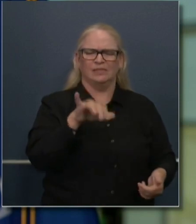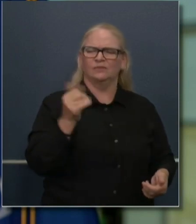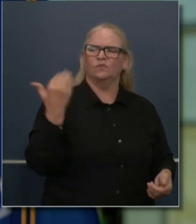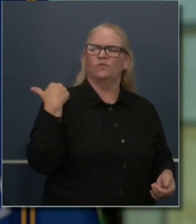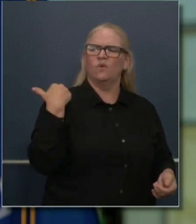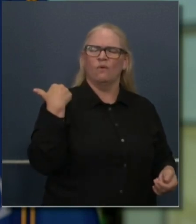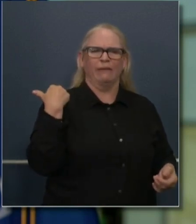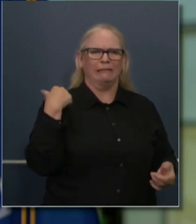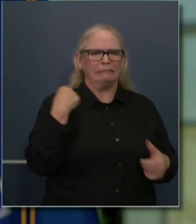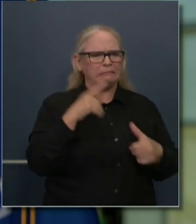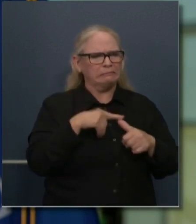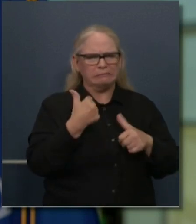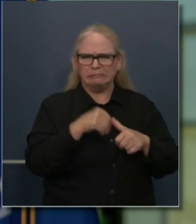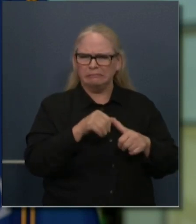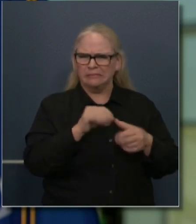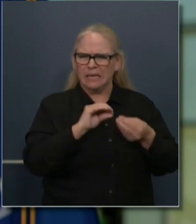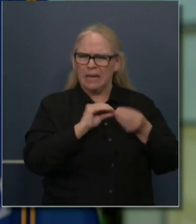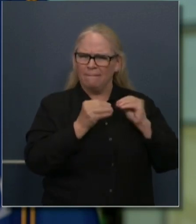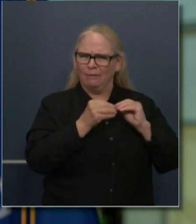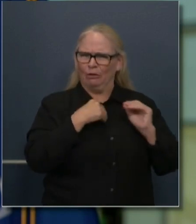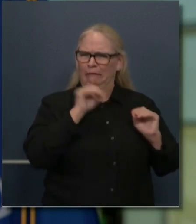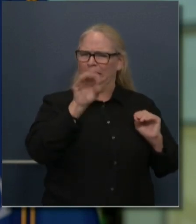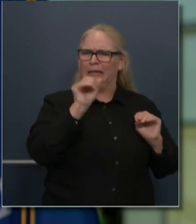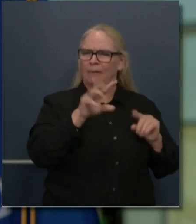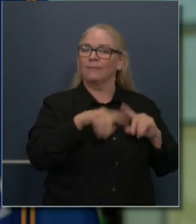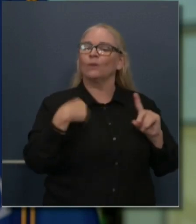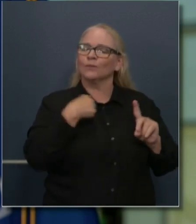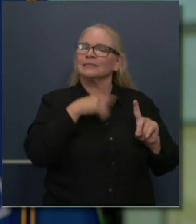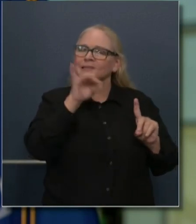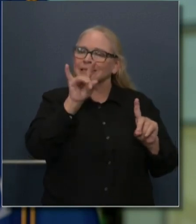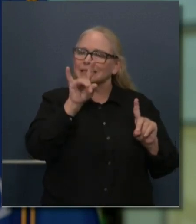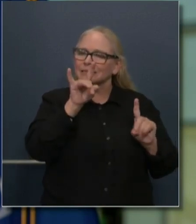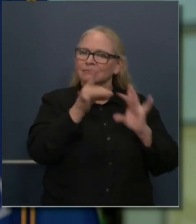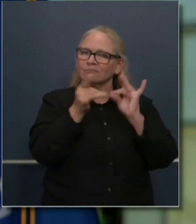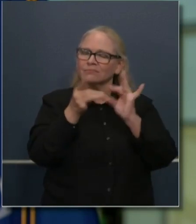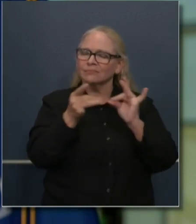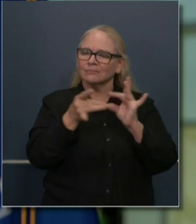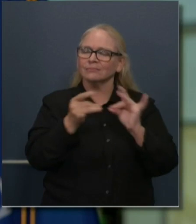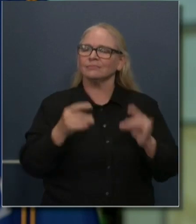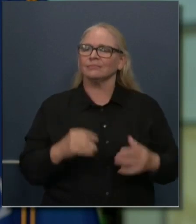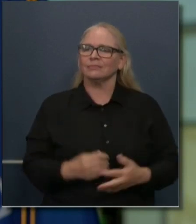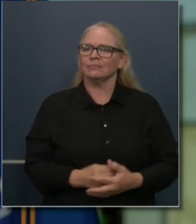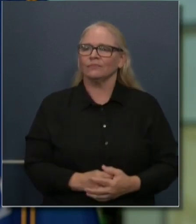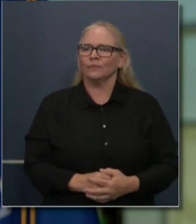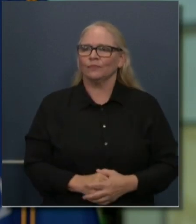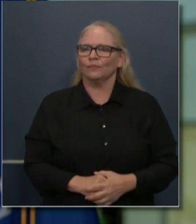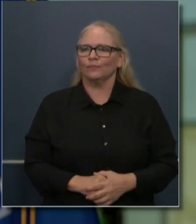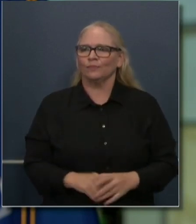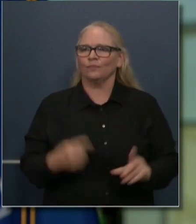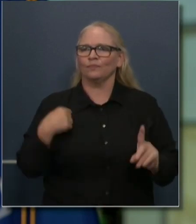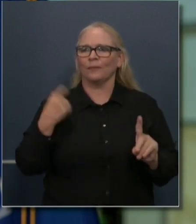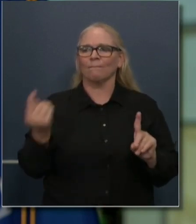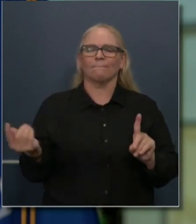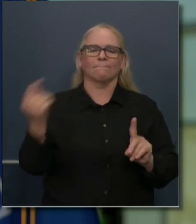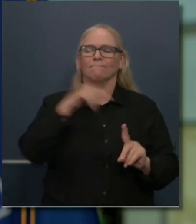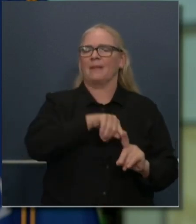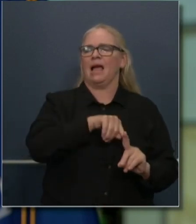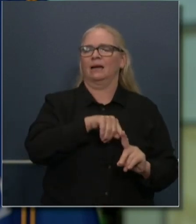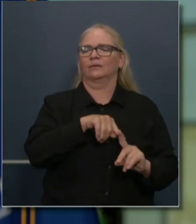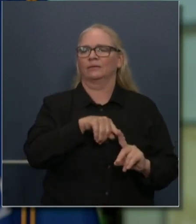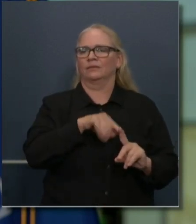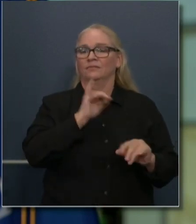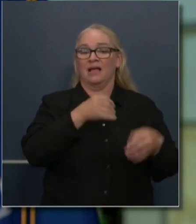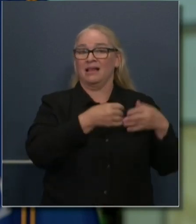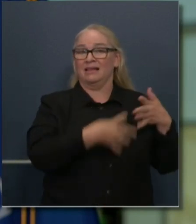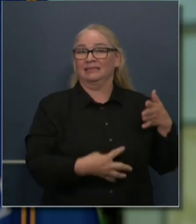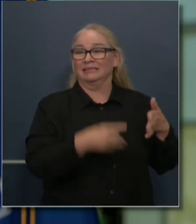the exact number, but we had we went back, we resurveyed those folks that